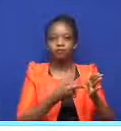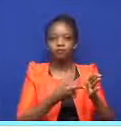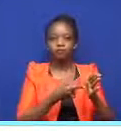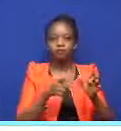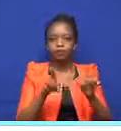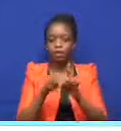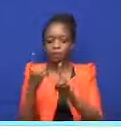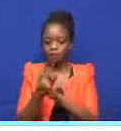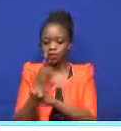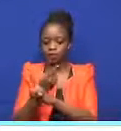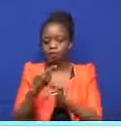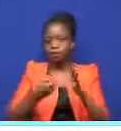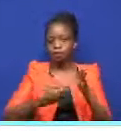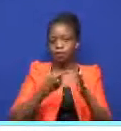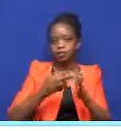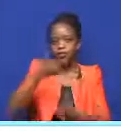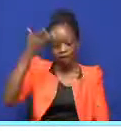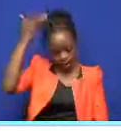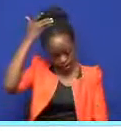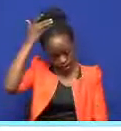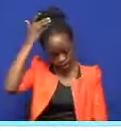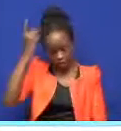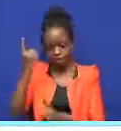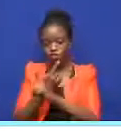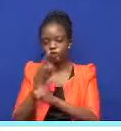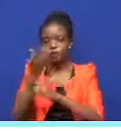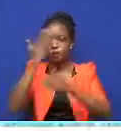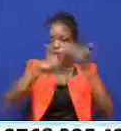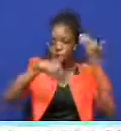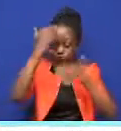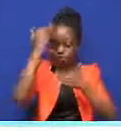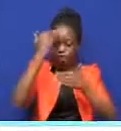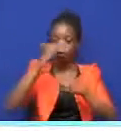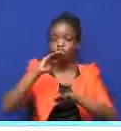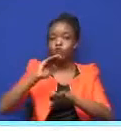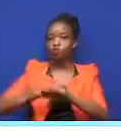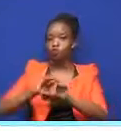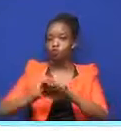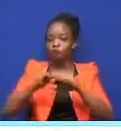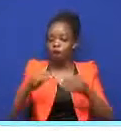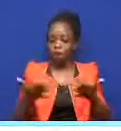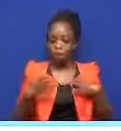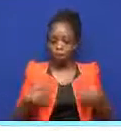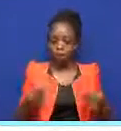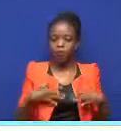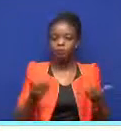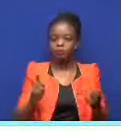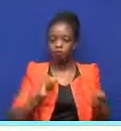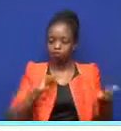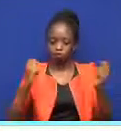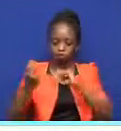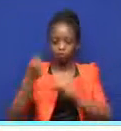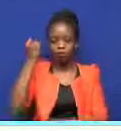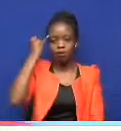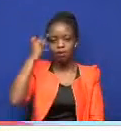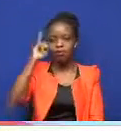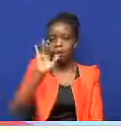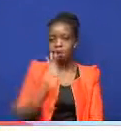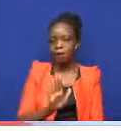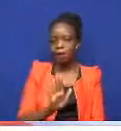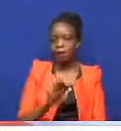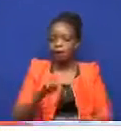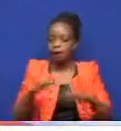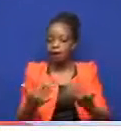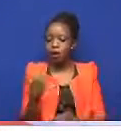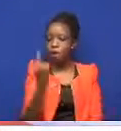industry is also nursing, another profession. So I think it's really interesting how people are slowly changing their mentality that only men